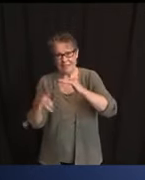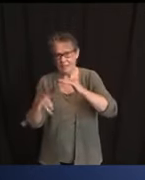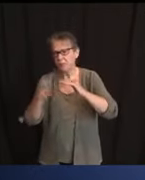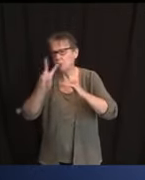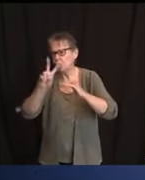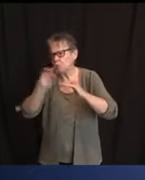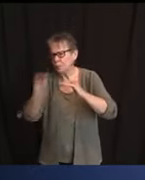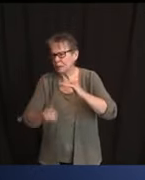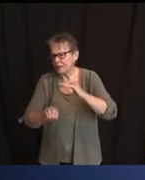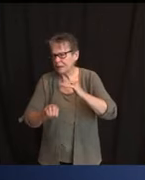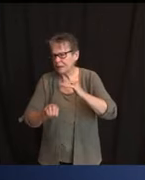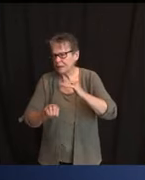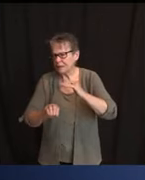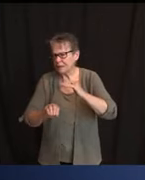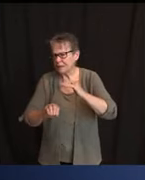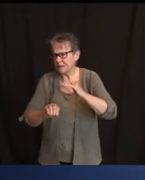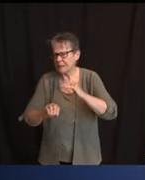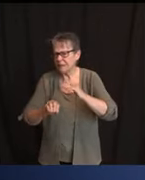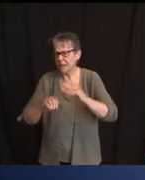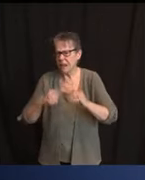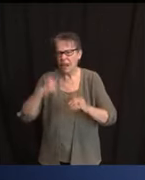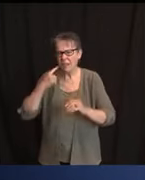884 who were children.